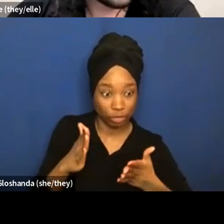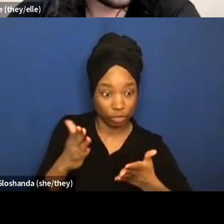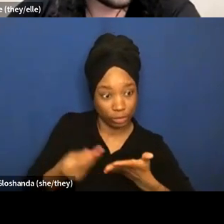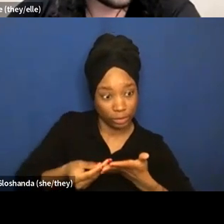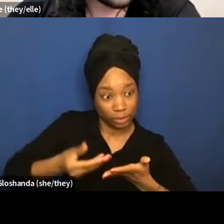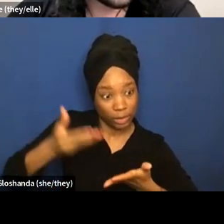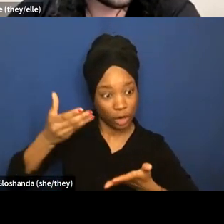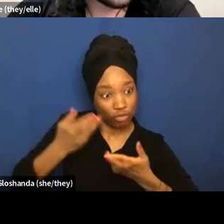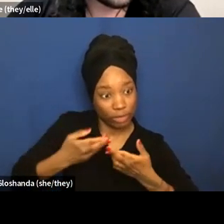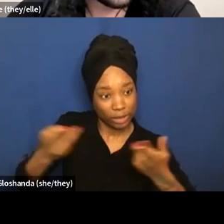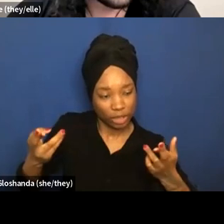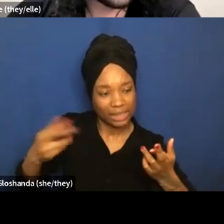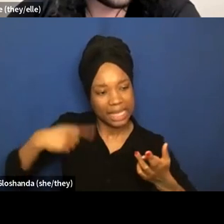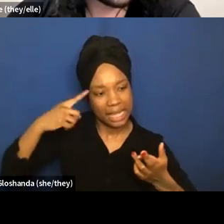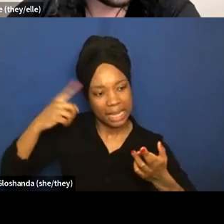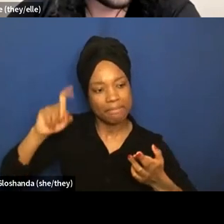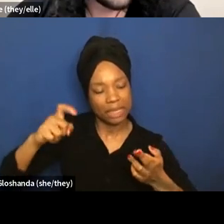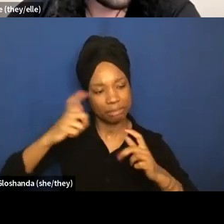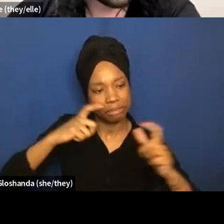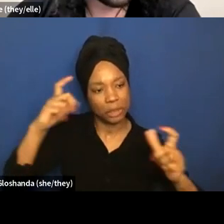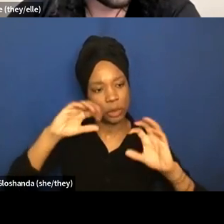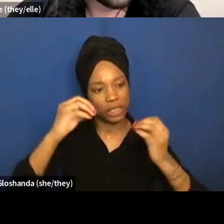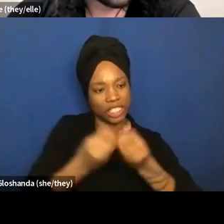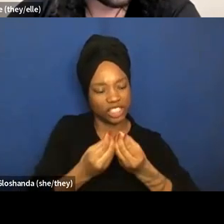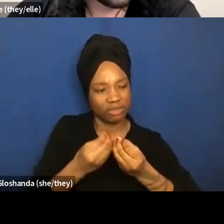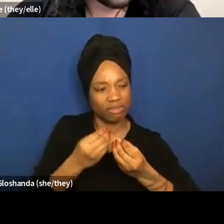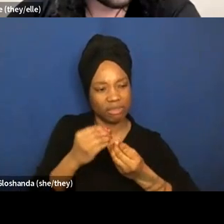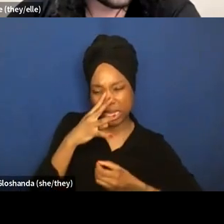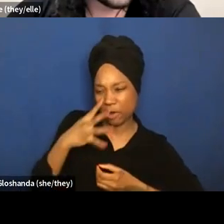what internal resources we have.